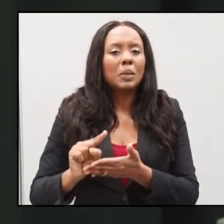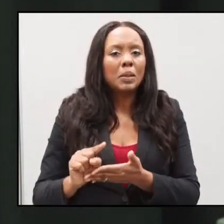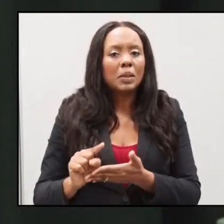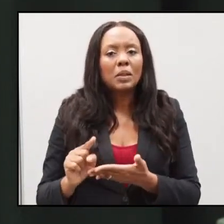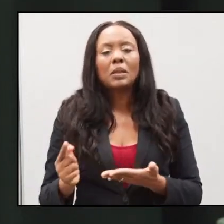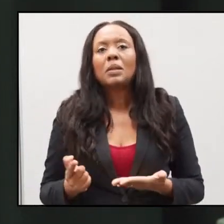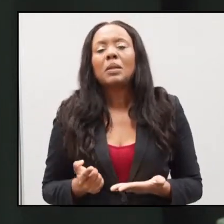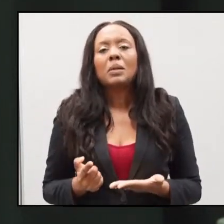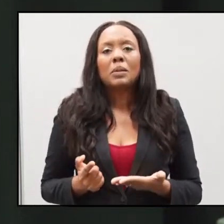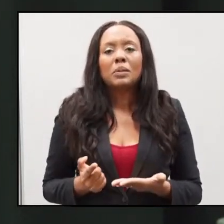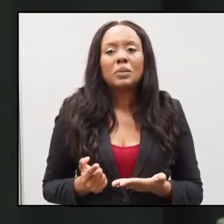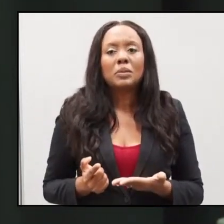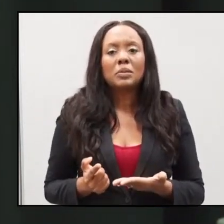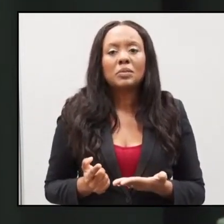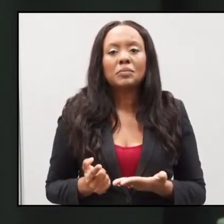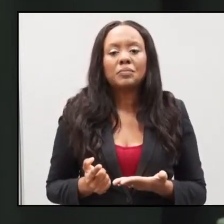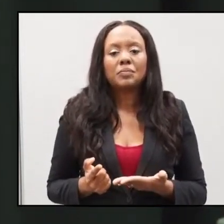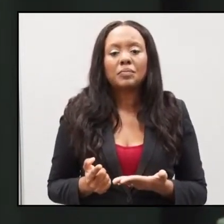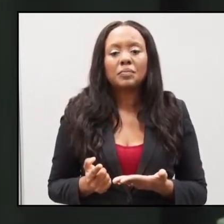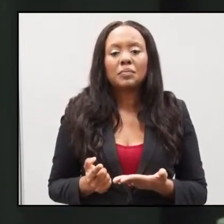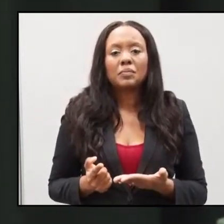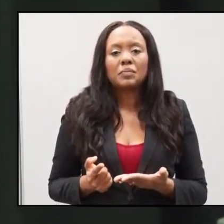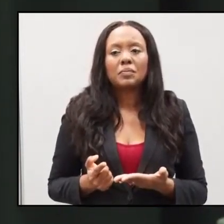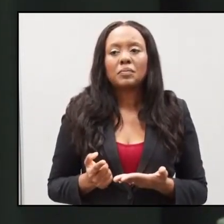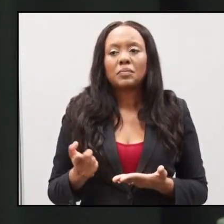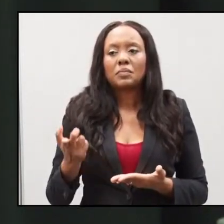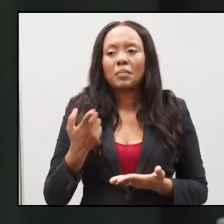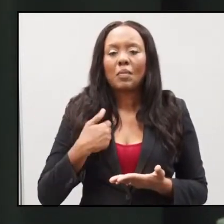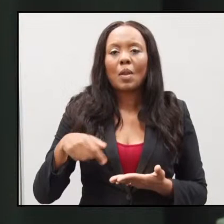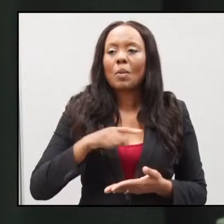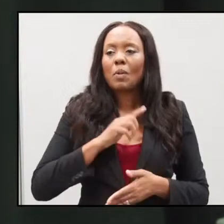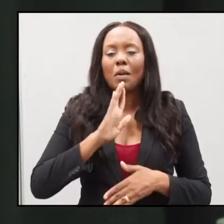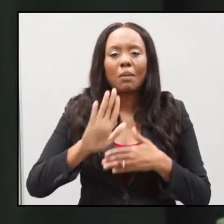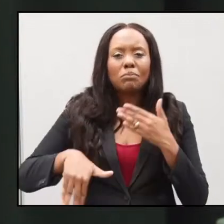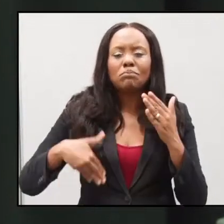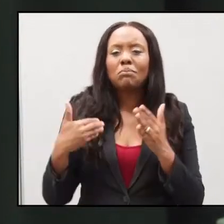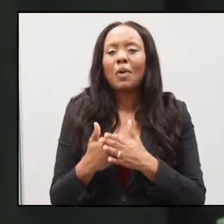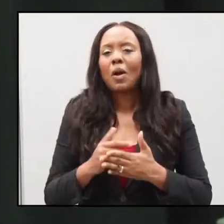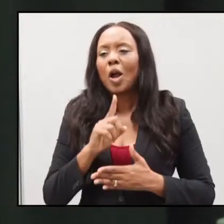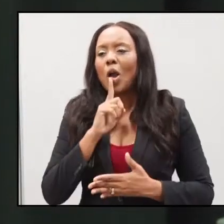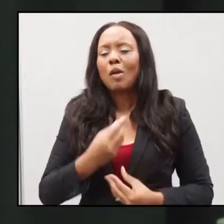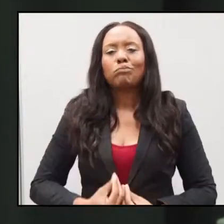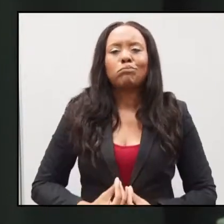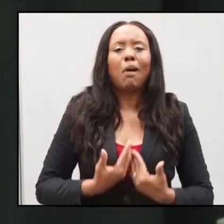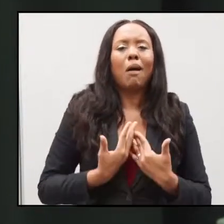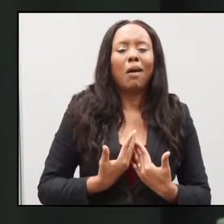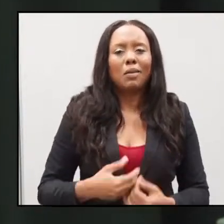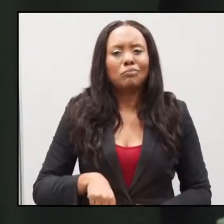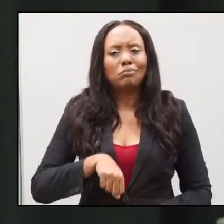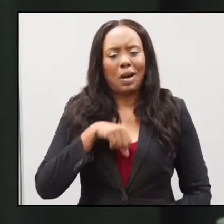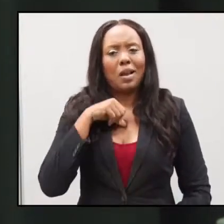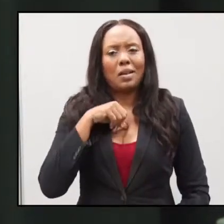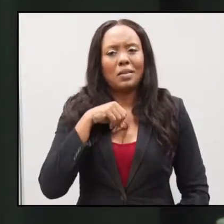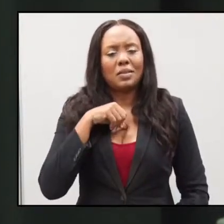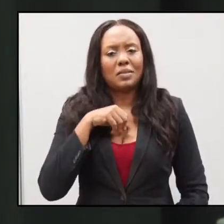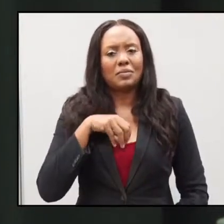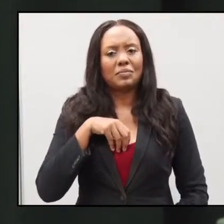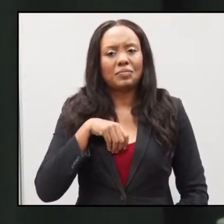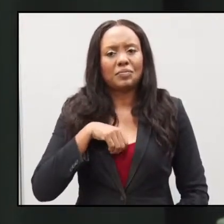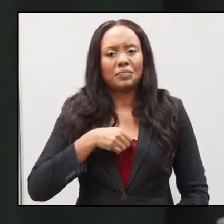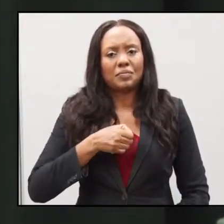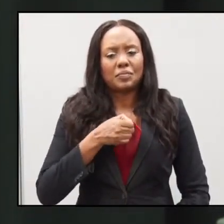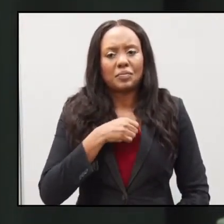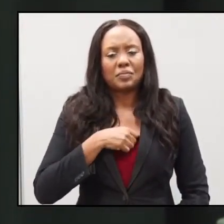as we all continue to be brimming with pride. But that will only mean something if